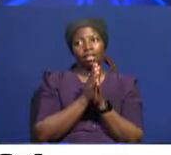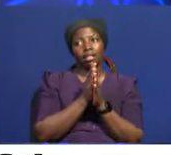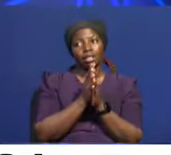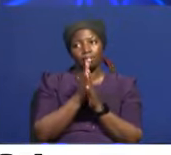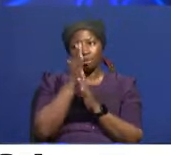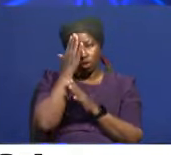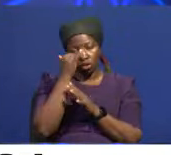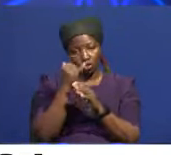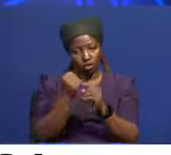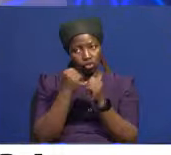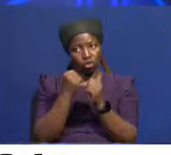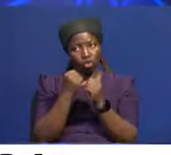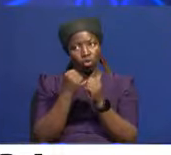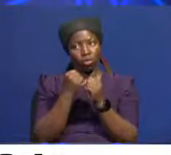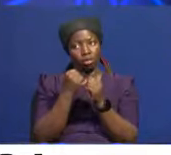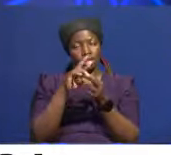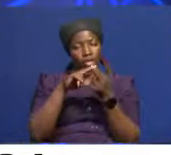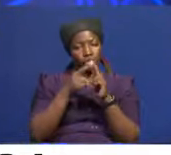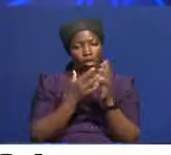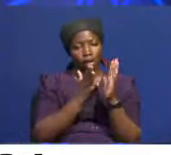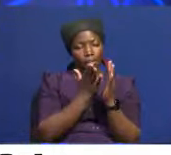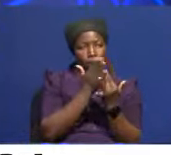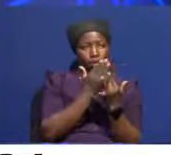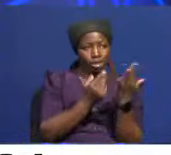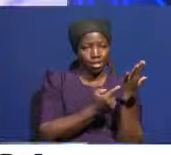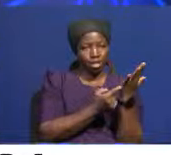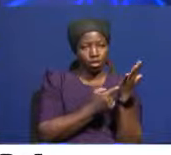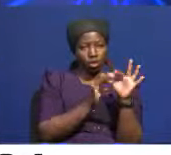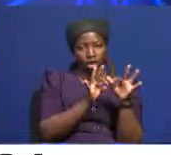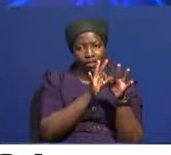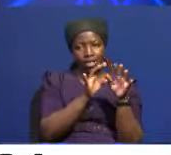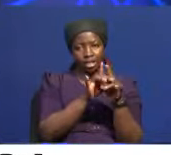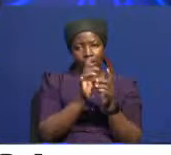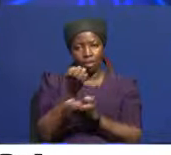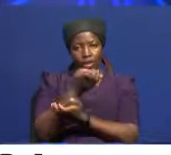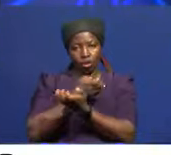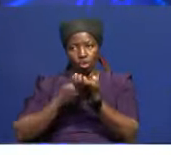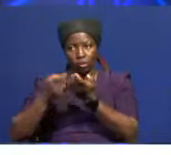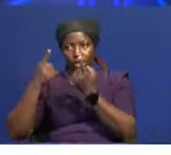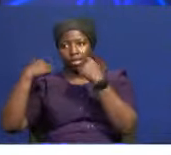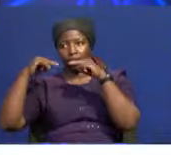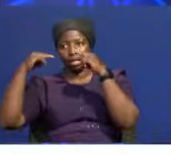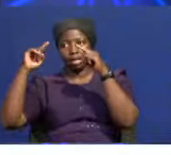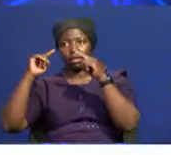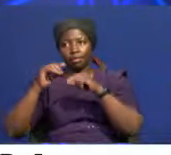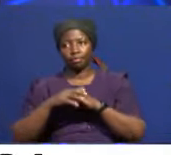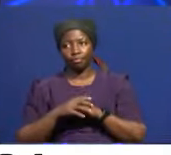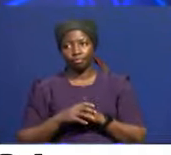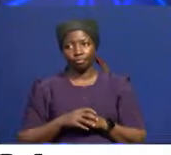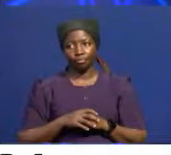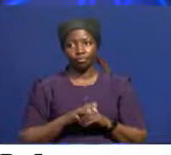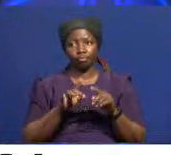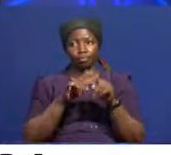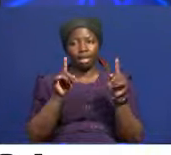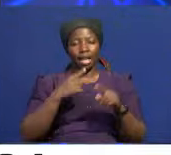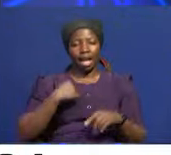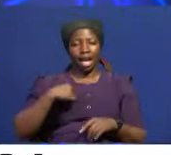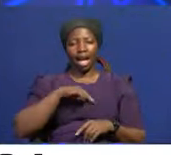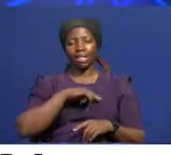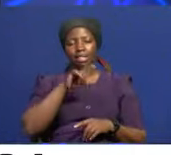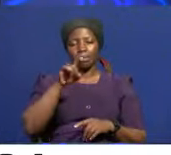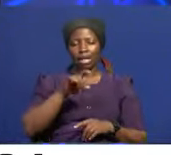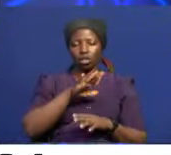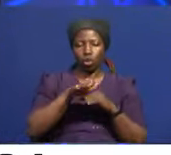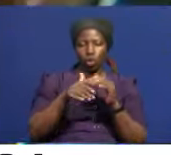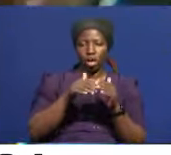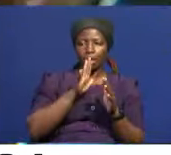relationship between digital connectivity and economic prosperity. Nevertheless, we must all be